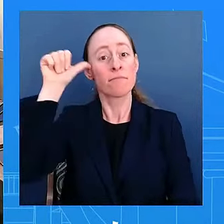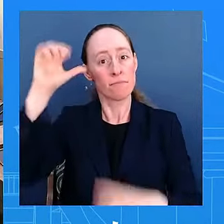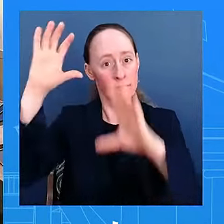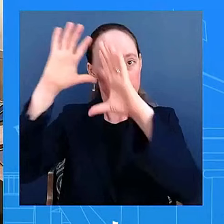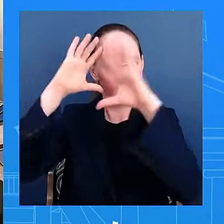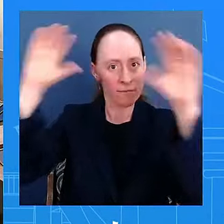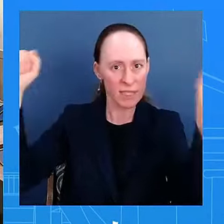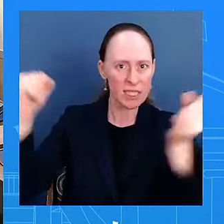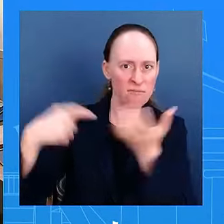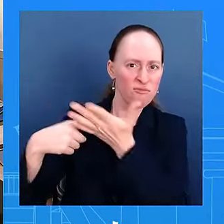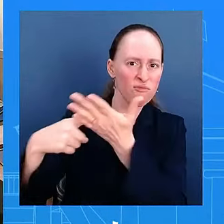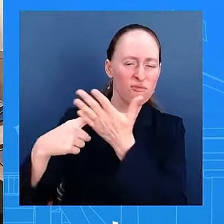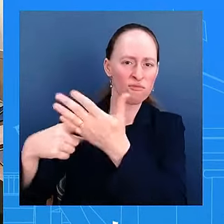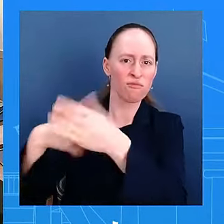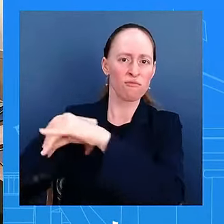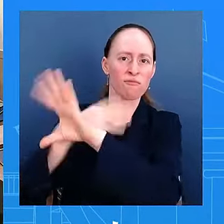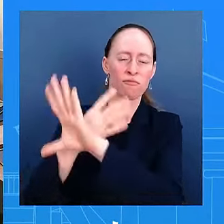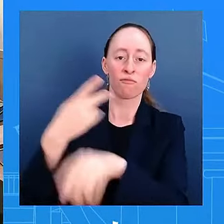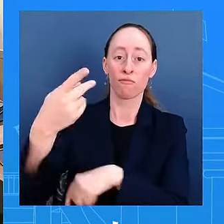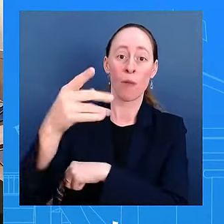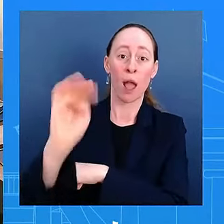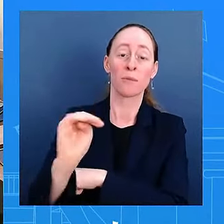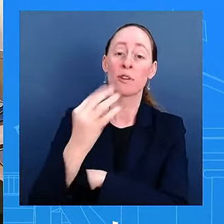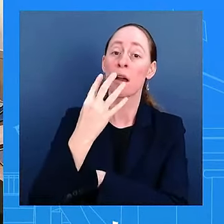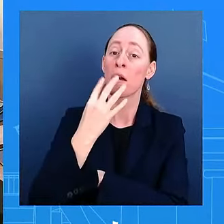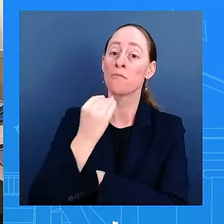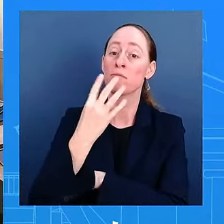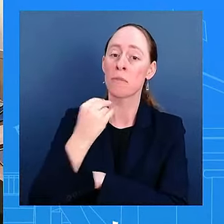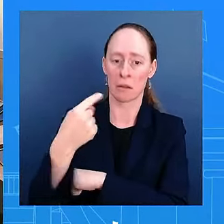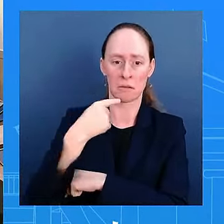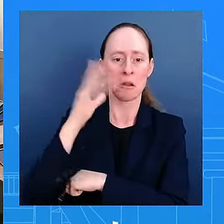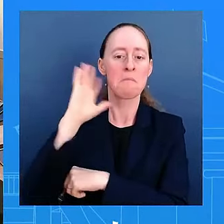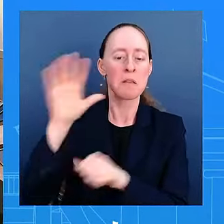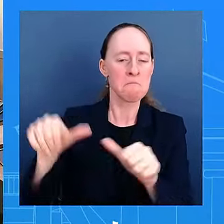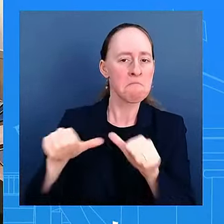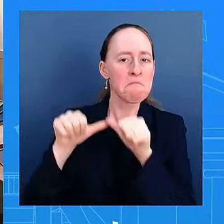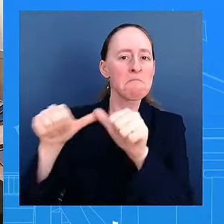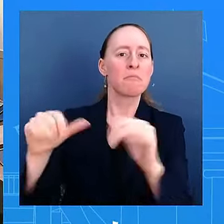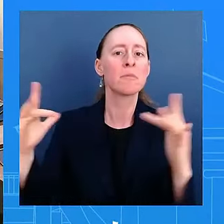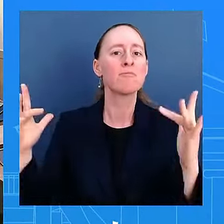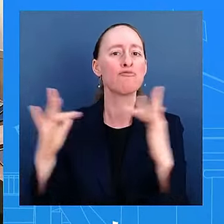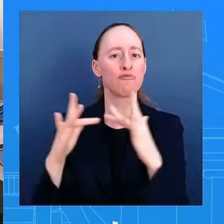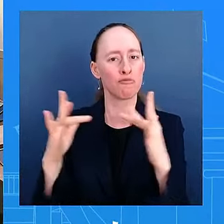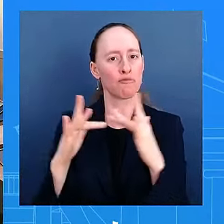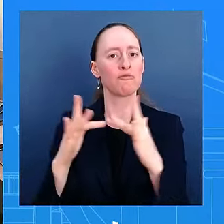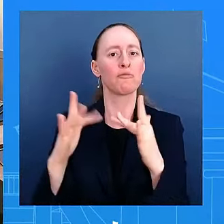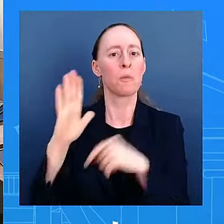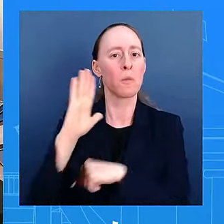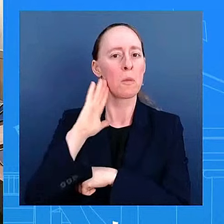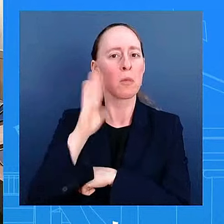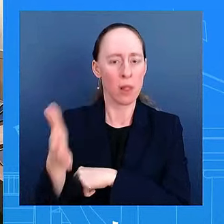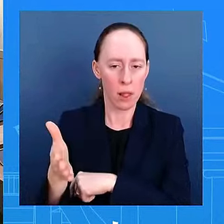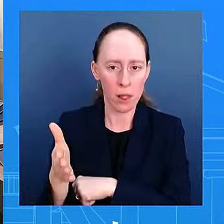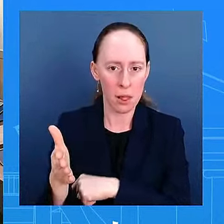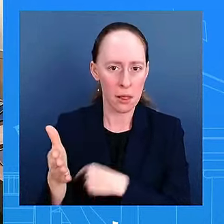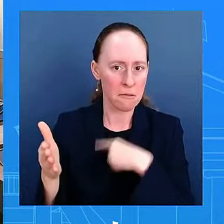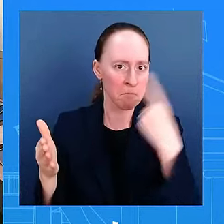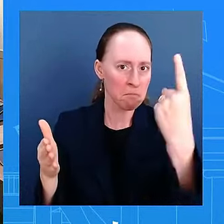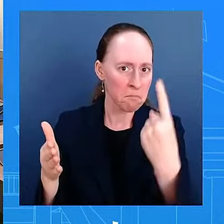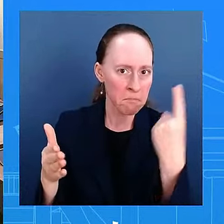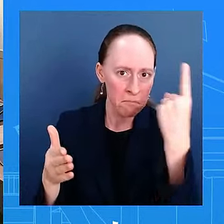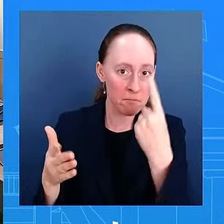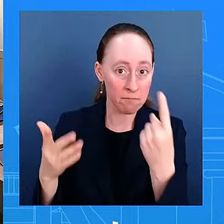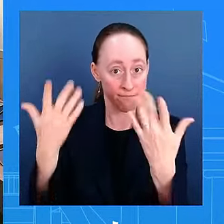close touch. Just wondered if the president or the White House has heard anything more about Israel's plans for retaliation, and